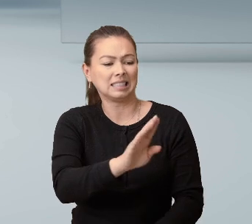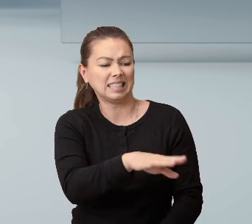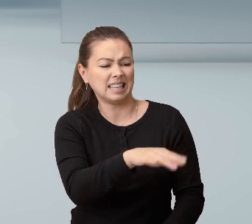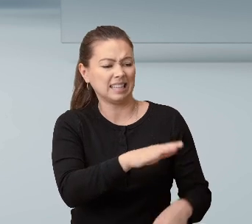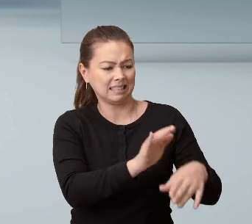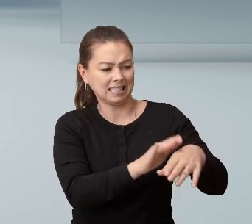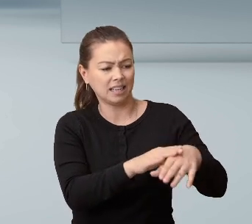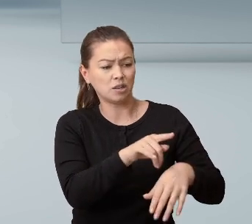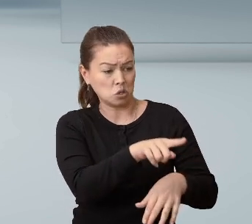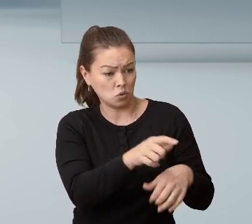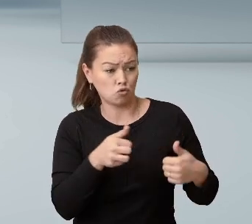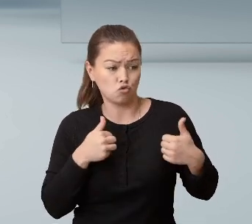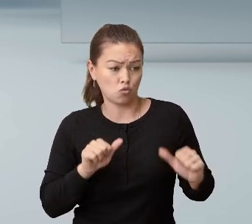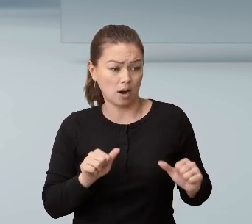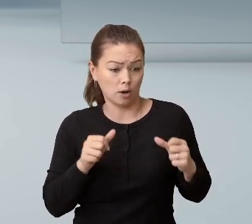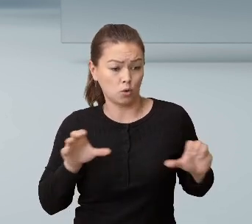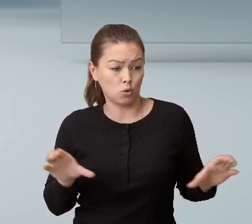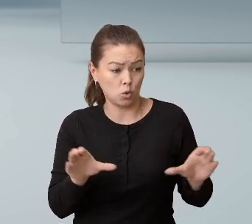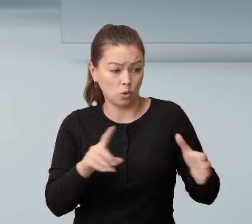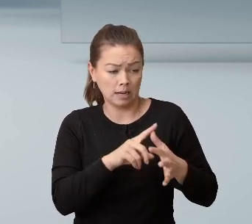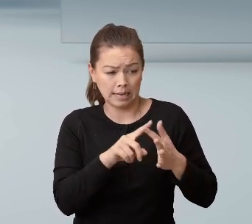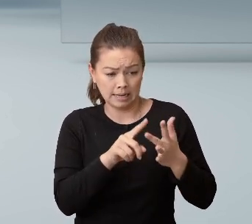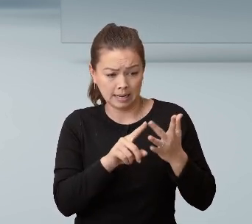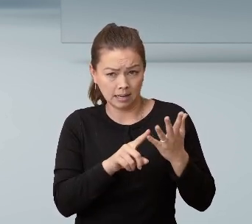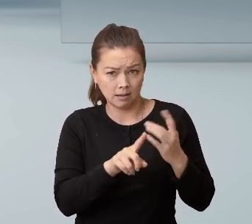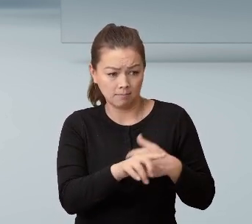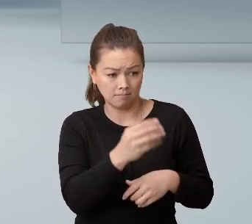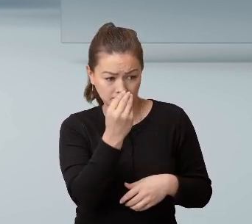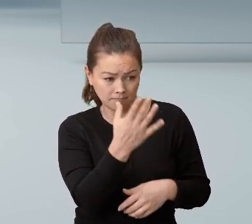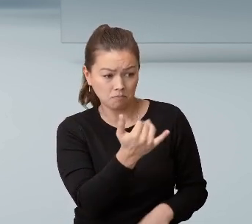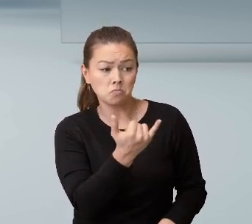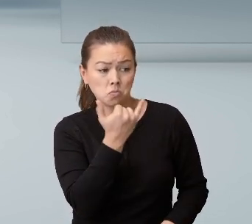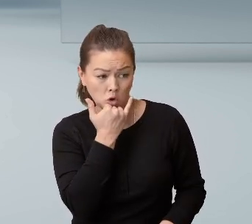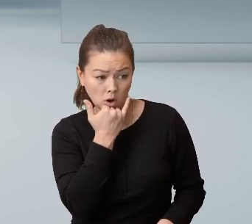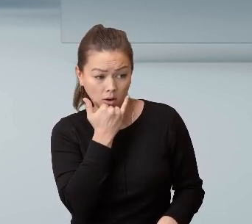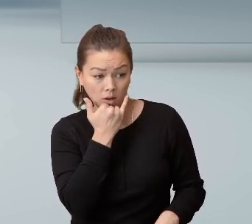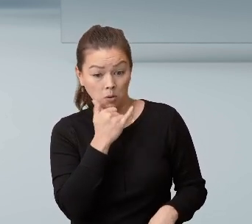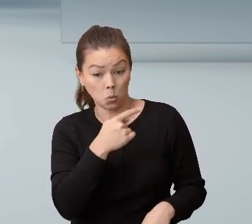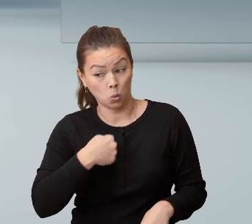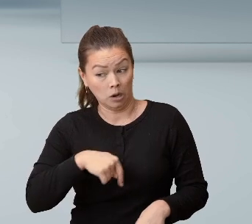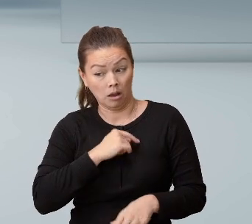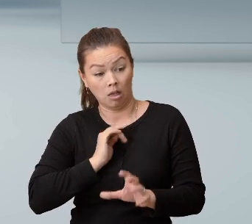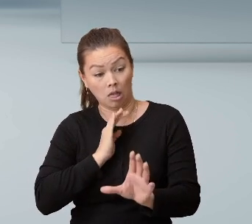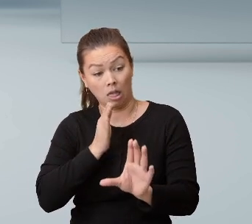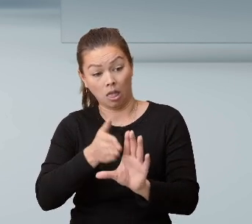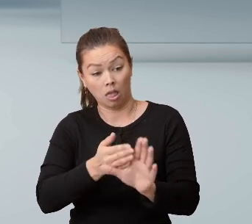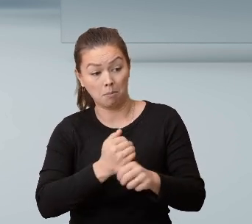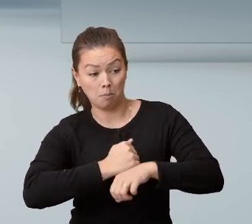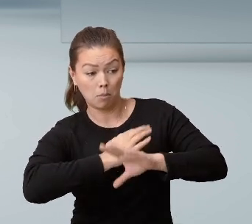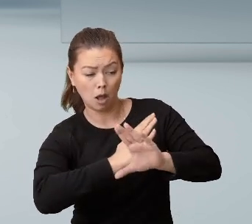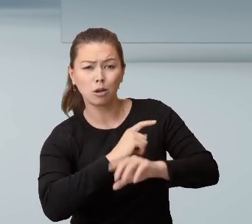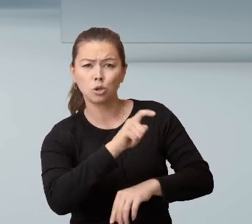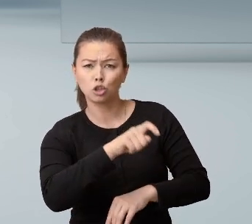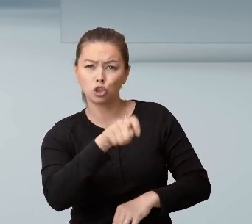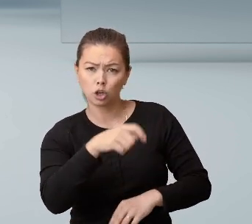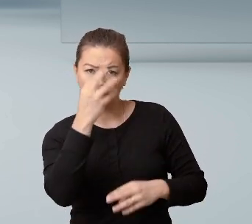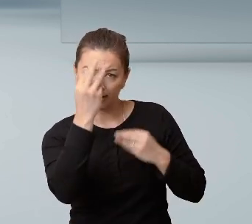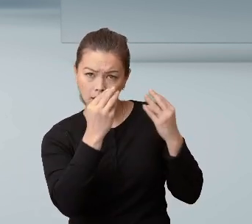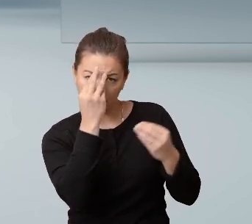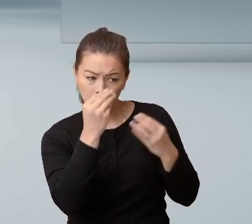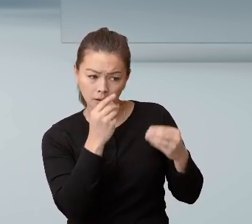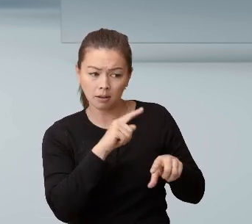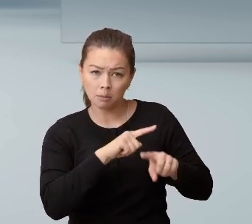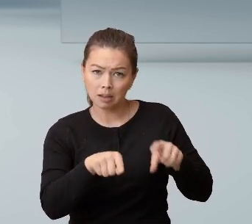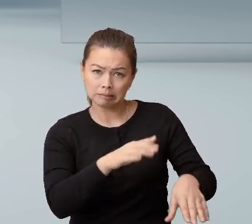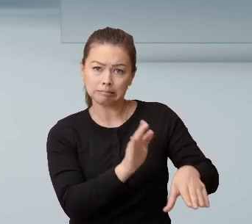something and we don't think that's the right thing to do. And we've either blocked it or we think you should think about what you're doing, and we're not